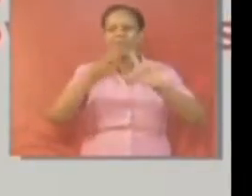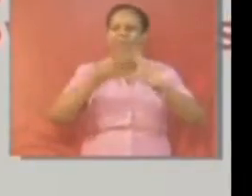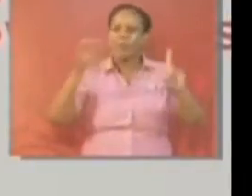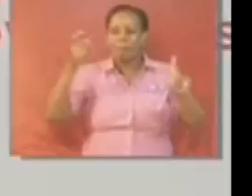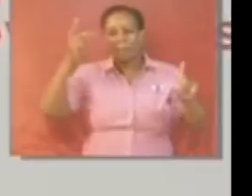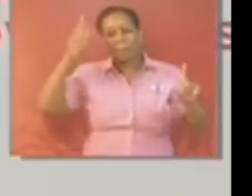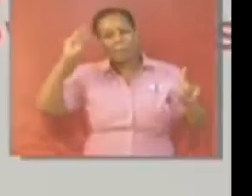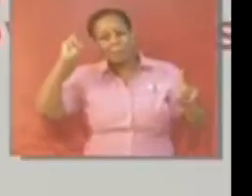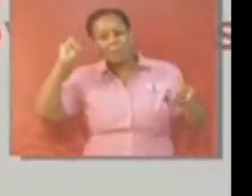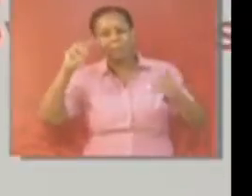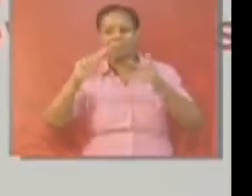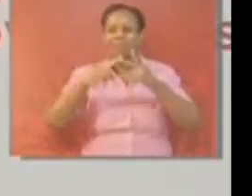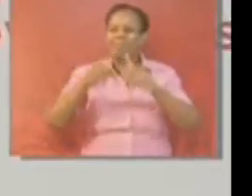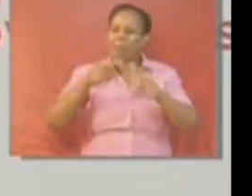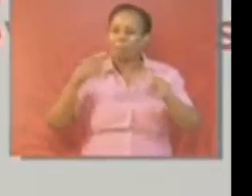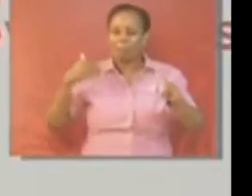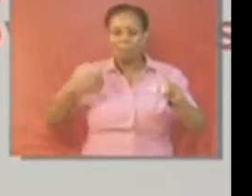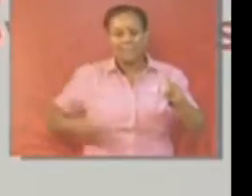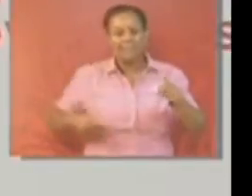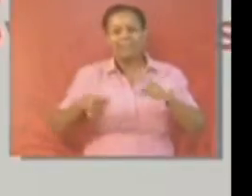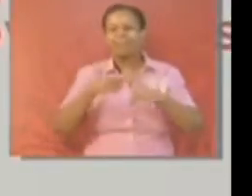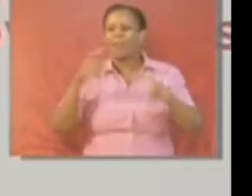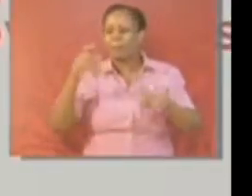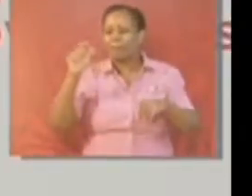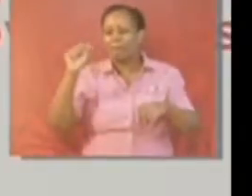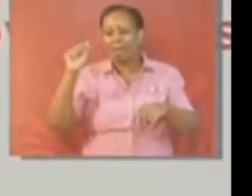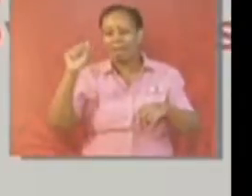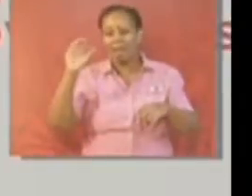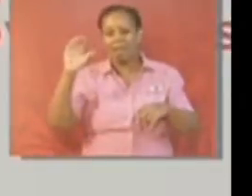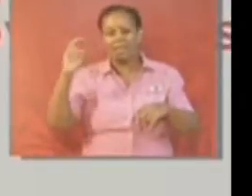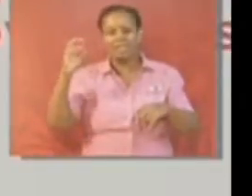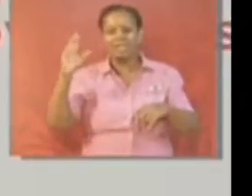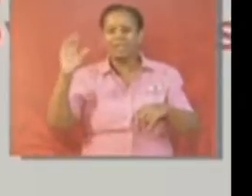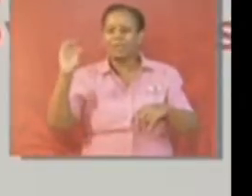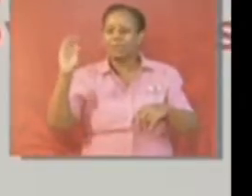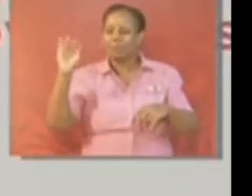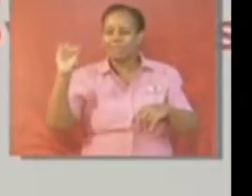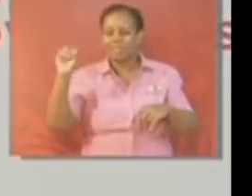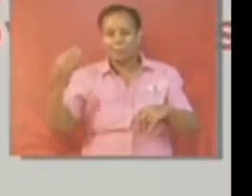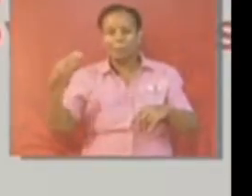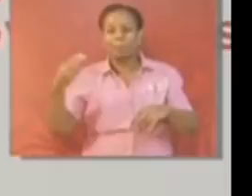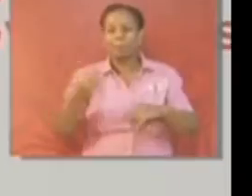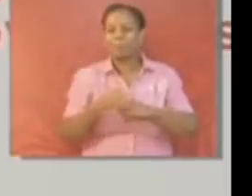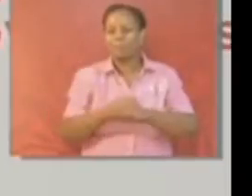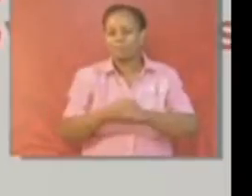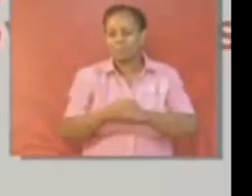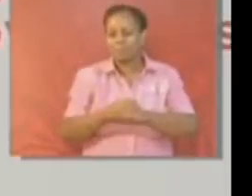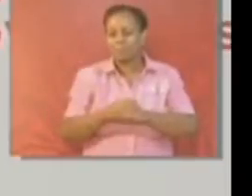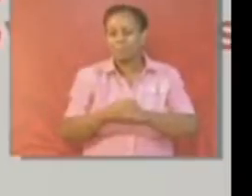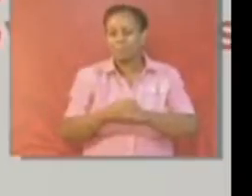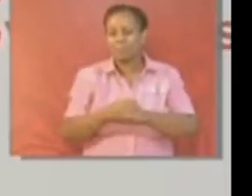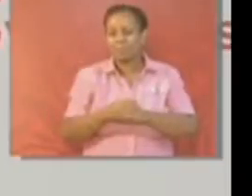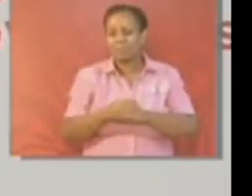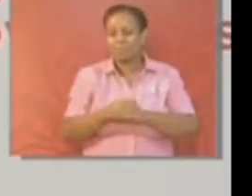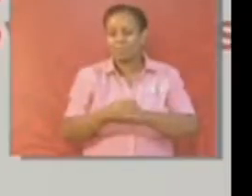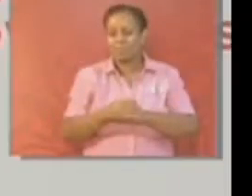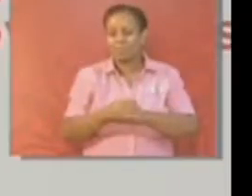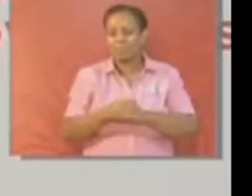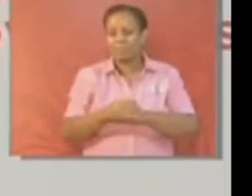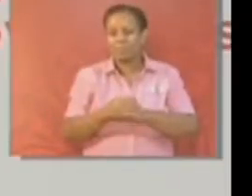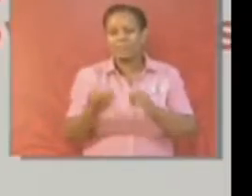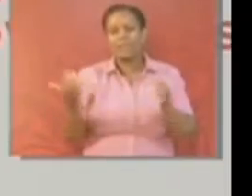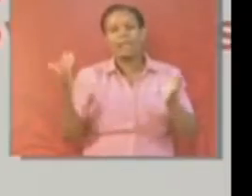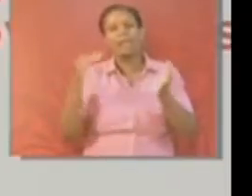the Archbishop, who is asking his flock, I again ask